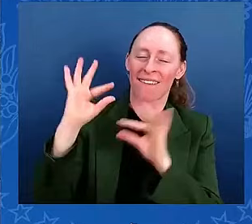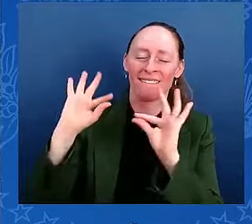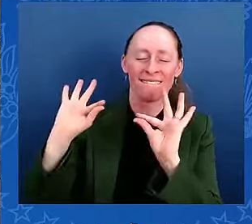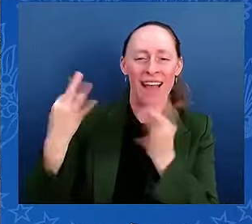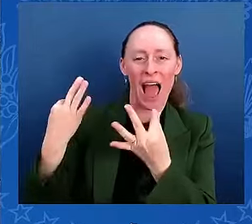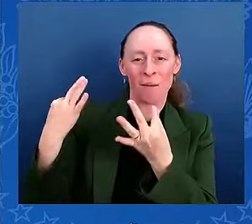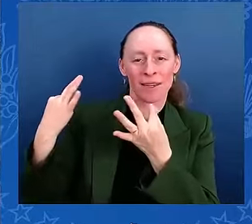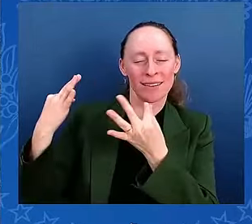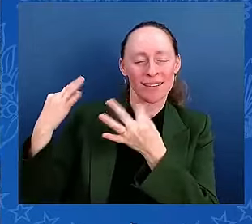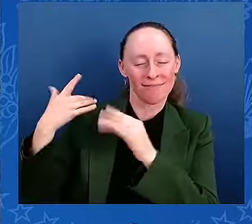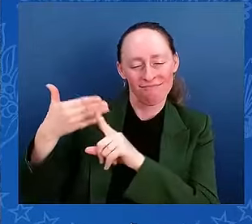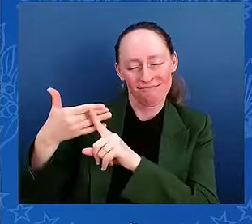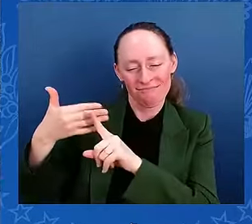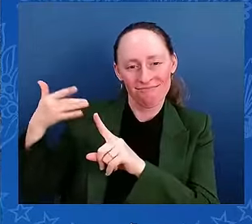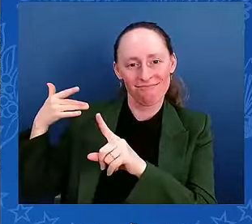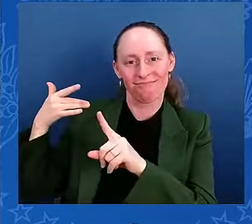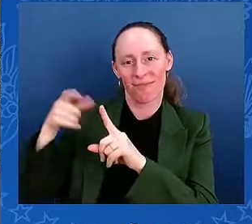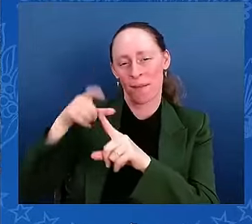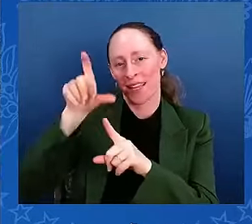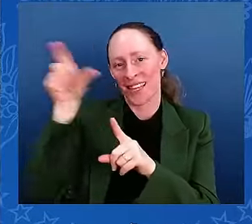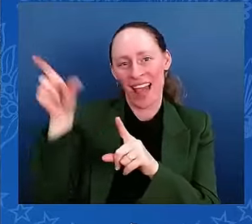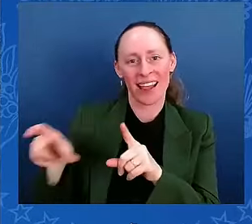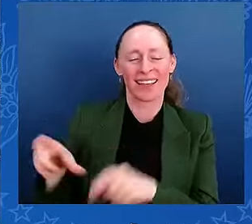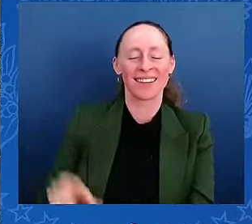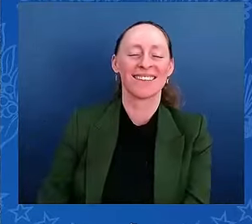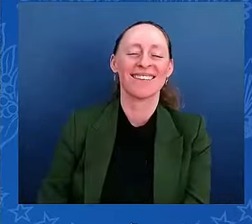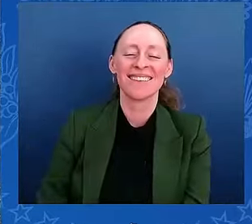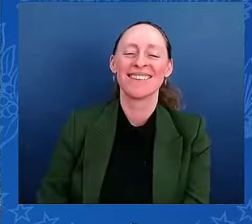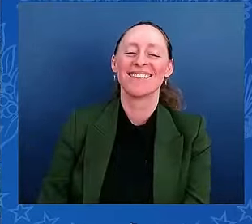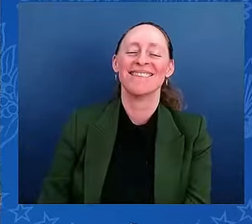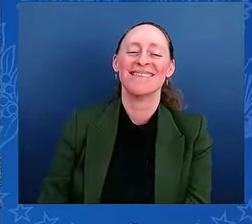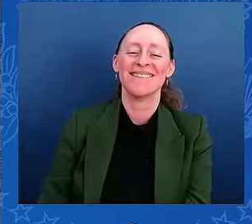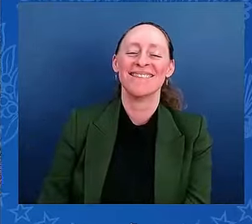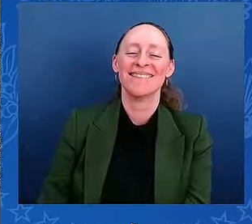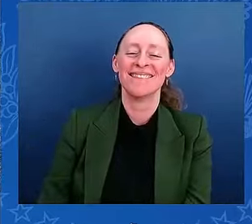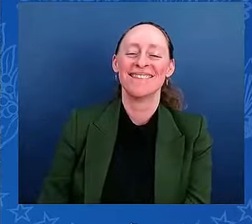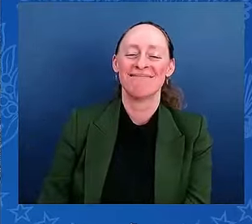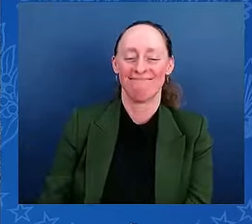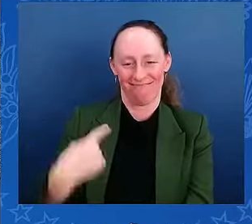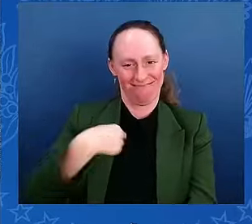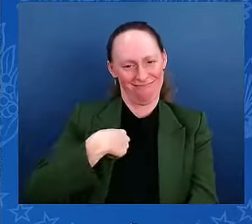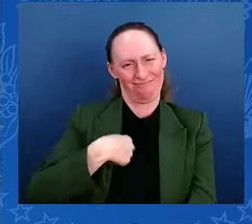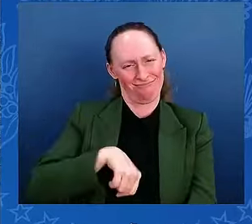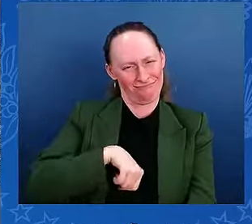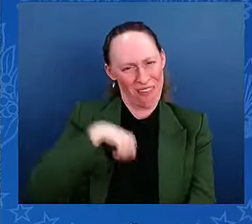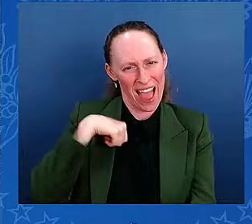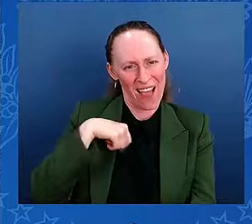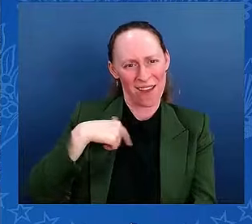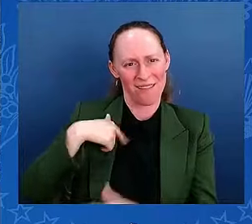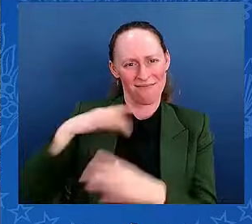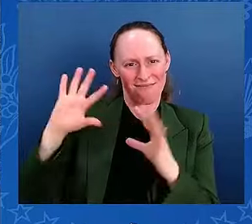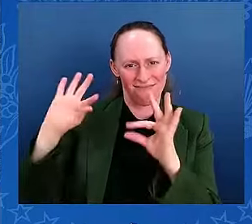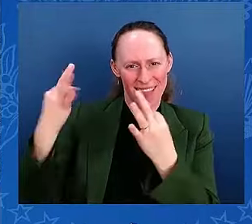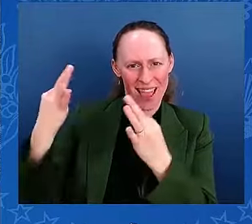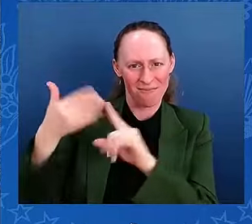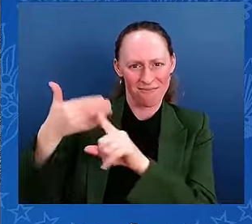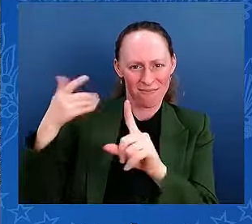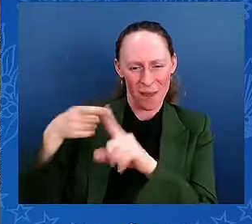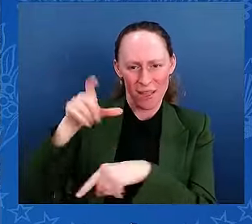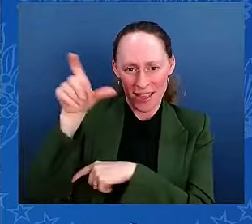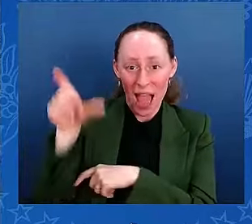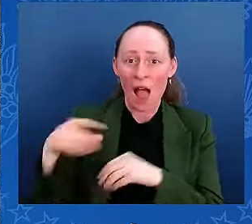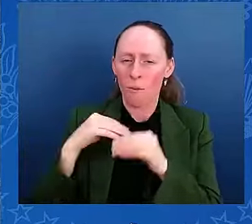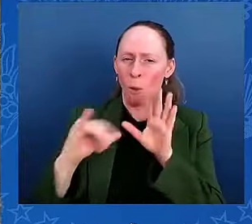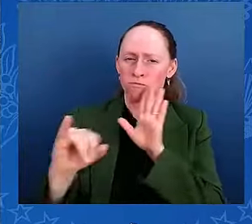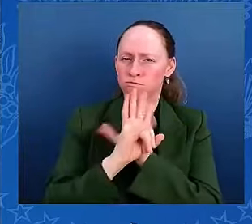My pride in my heritage grew tremendously last year when I was fortunate enough to participate in the National Italian American